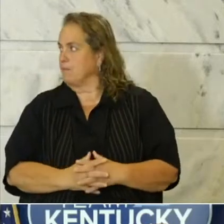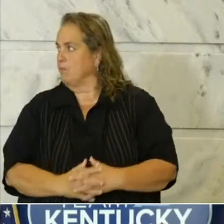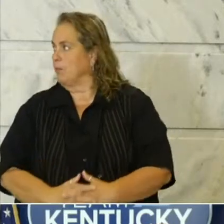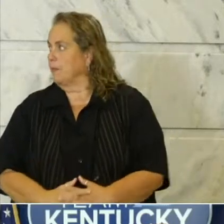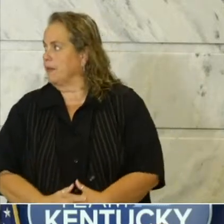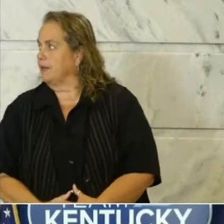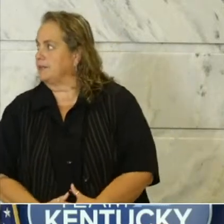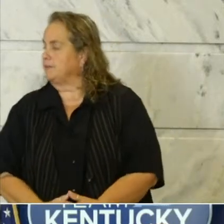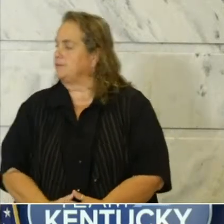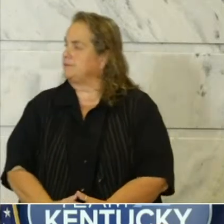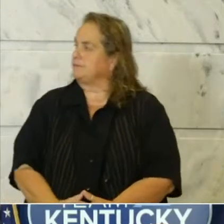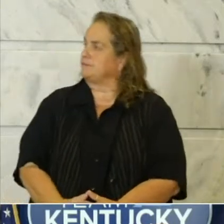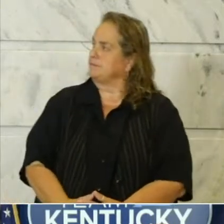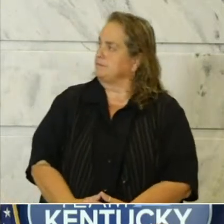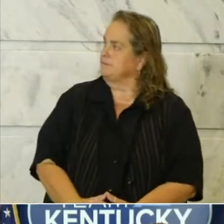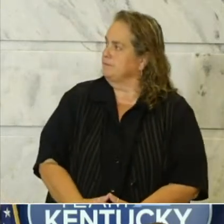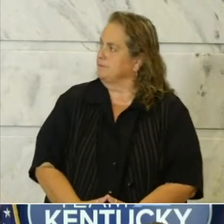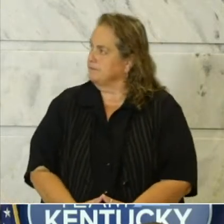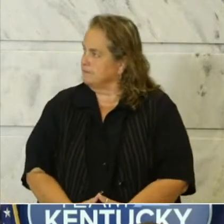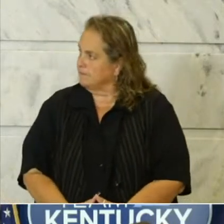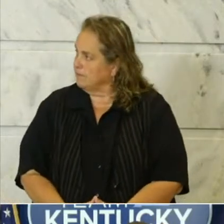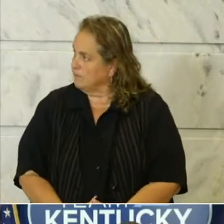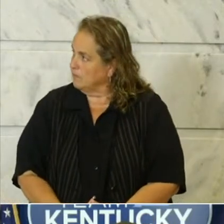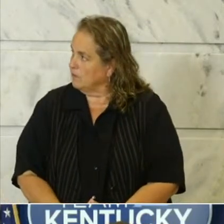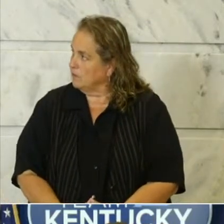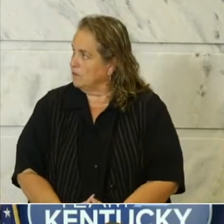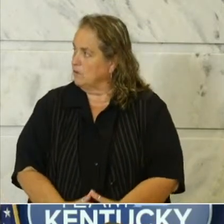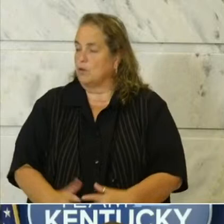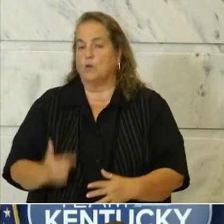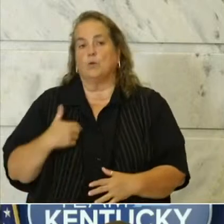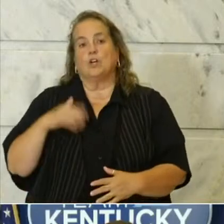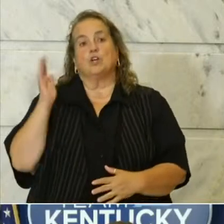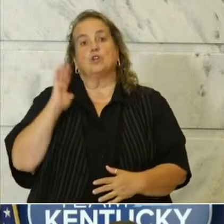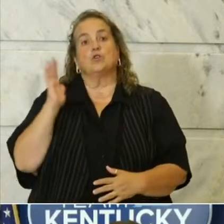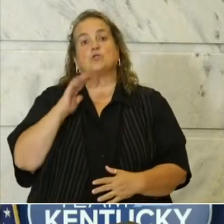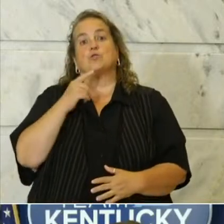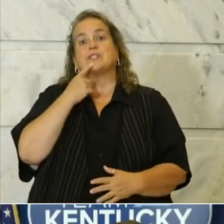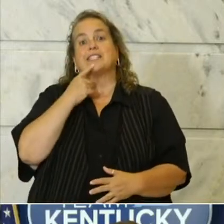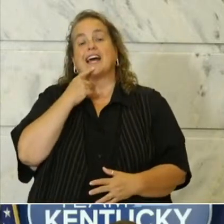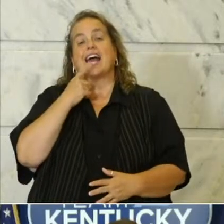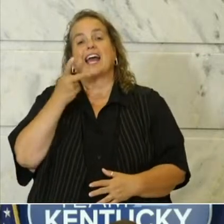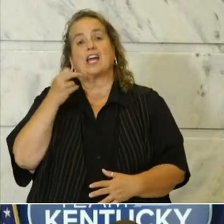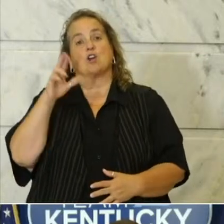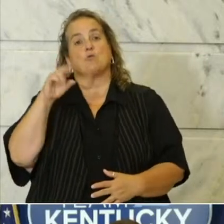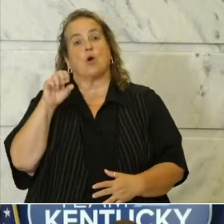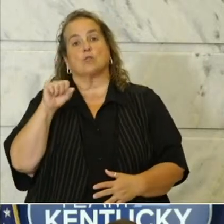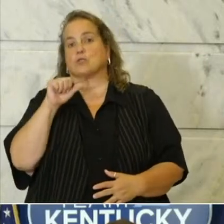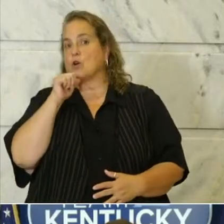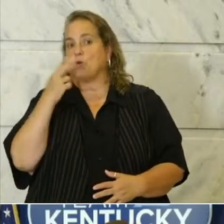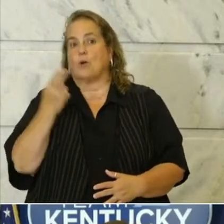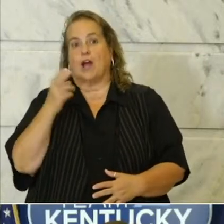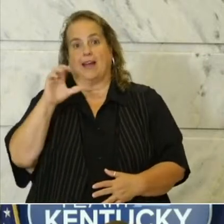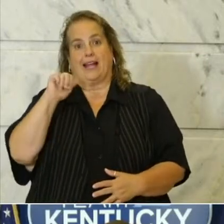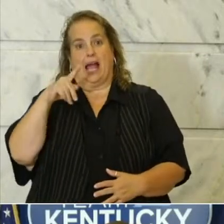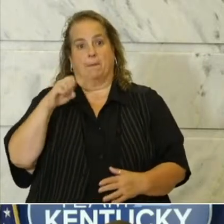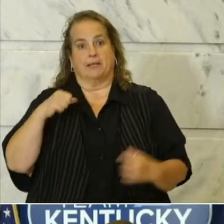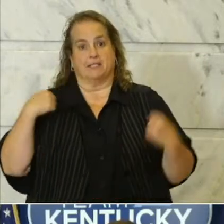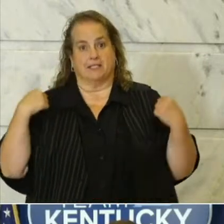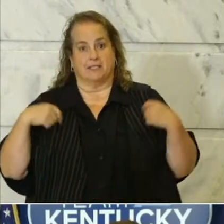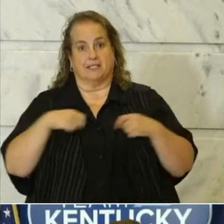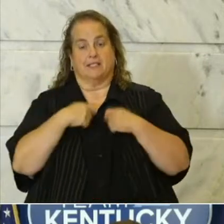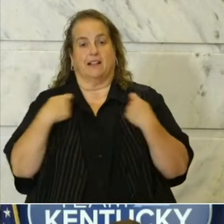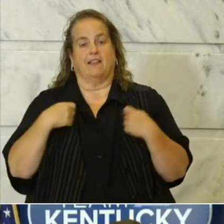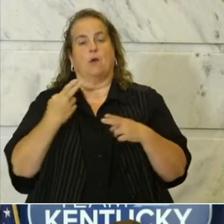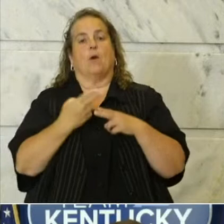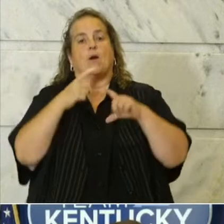Yeah. You know, we used to say heroes don't wear a cape, they wear a mask, and we were talking about our healthcare professionals. Now